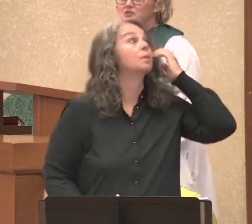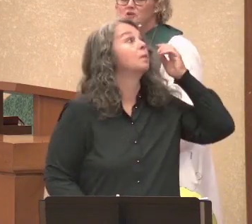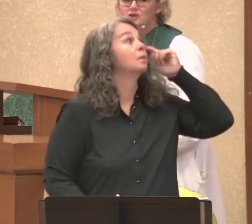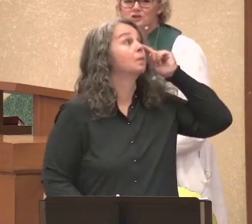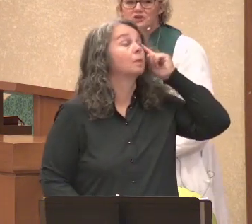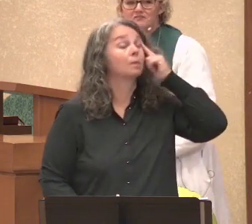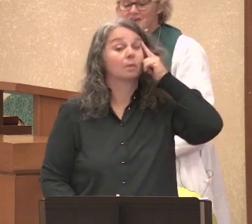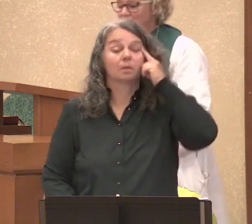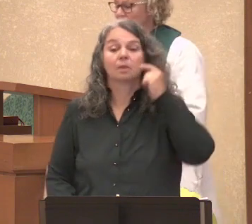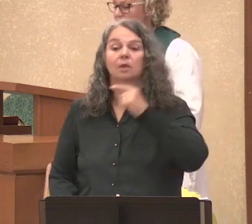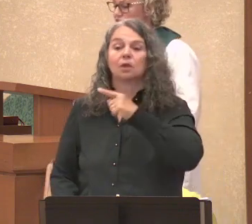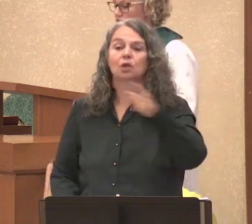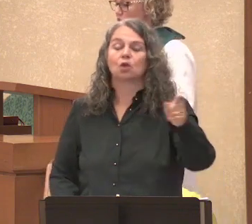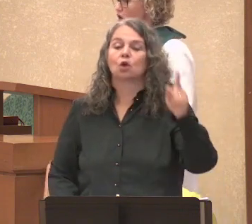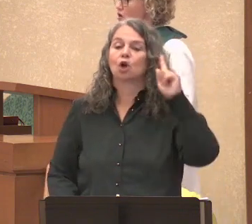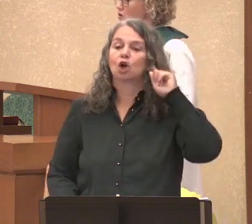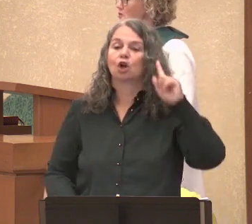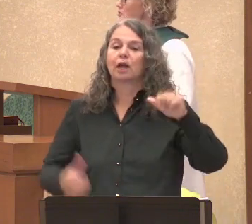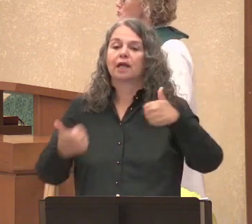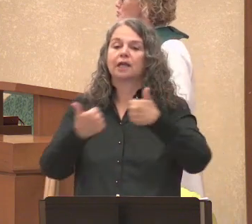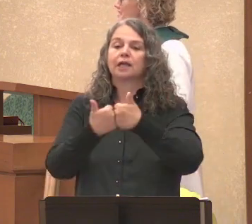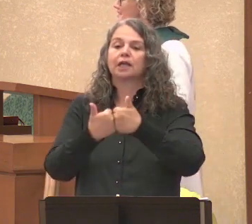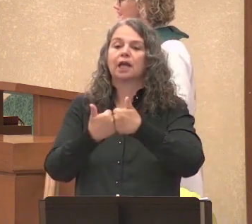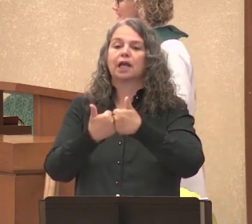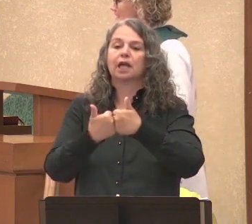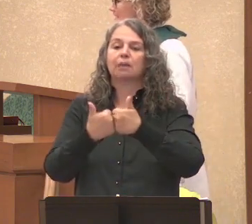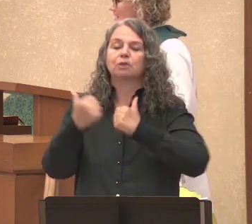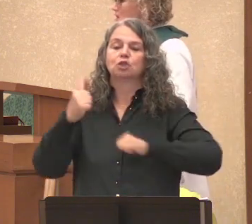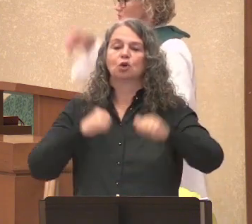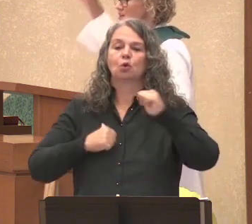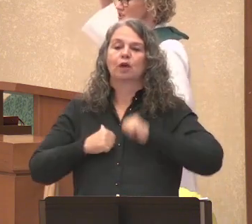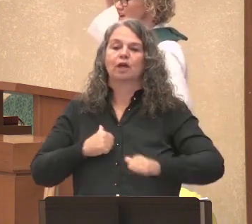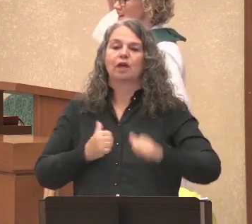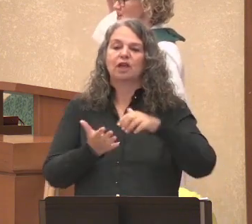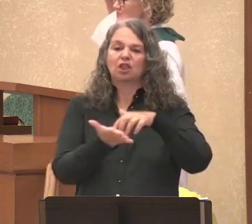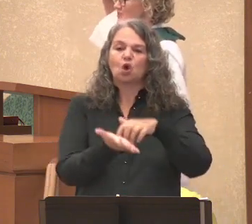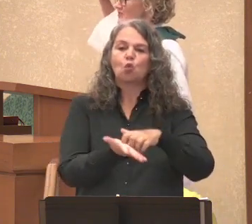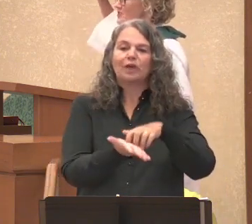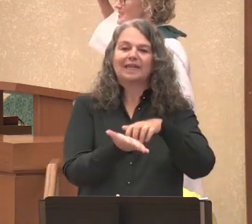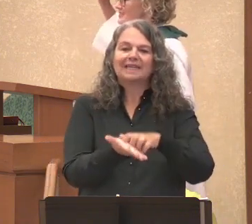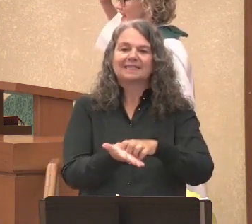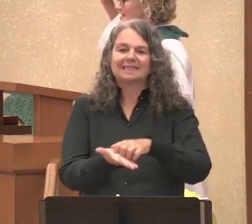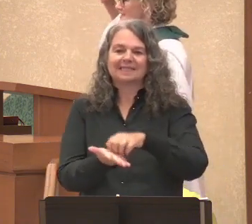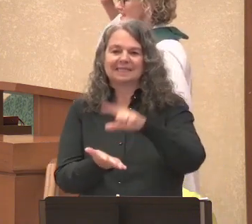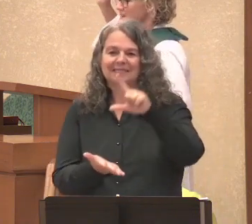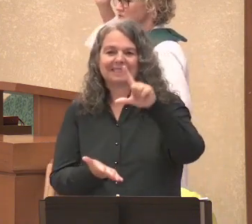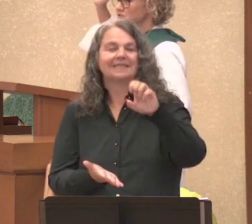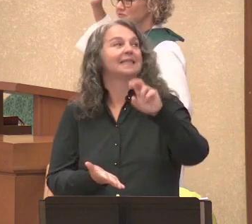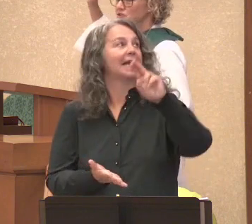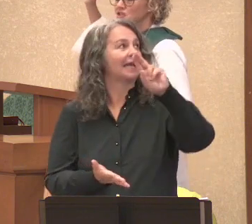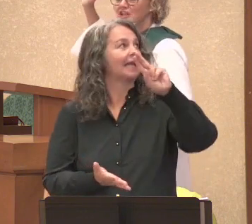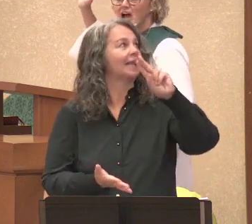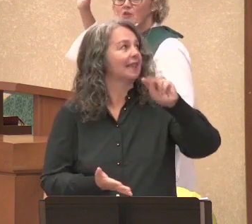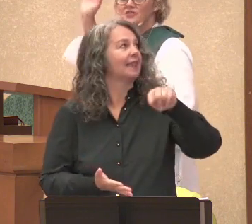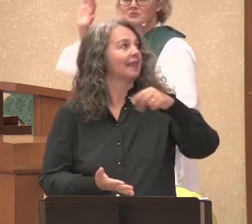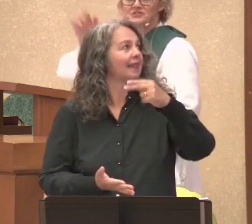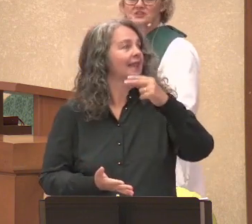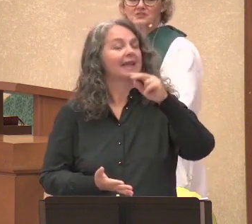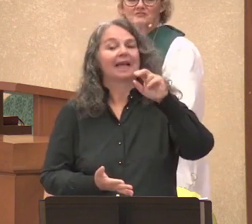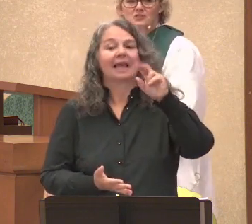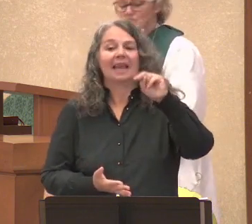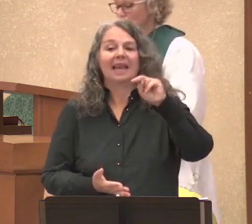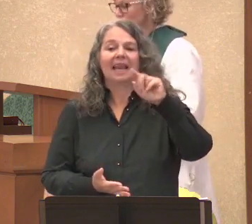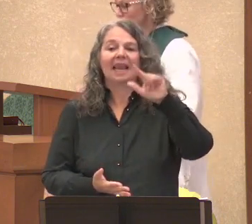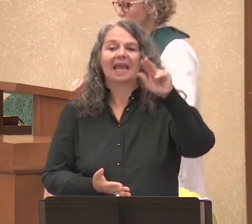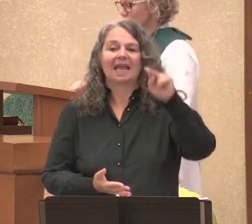Have any of you heard of that game show called The Weakest Link? Raise your hand if you've ever seen that. There's a version now, and there was